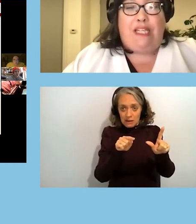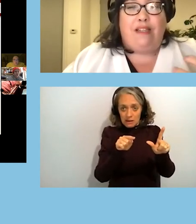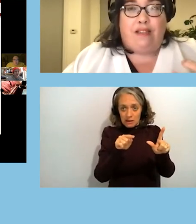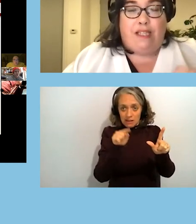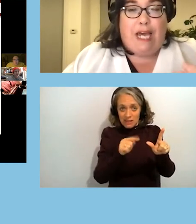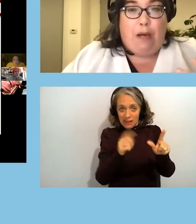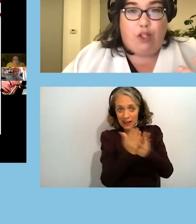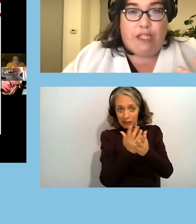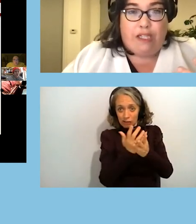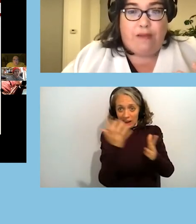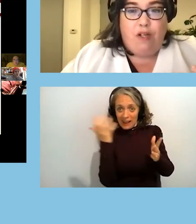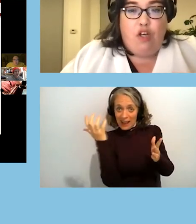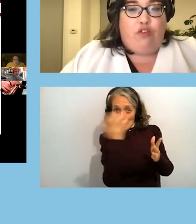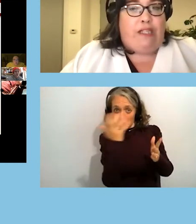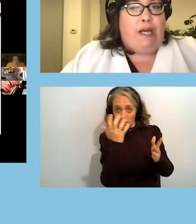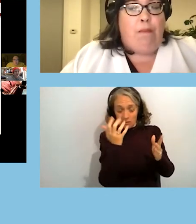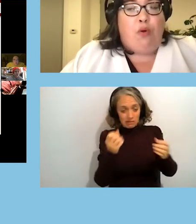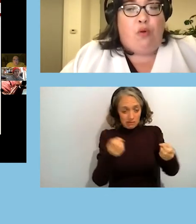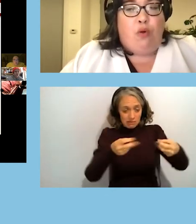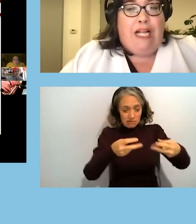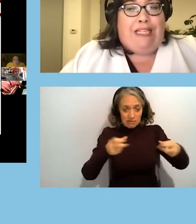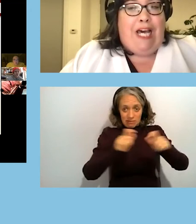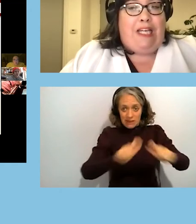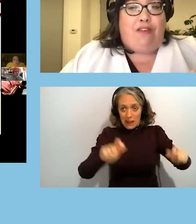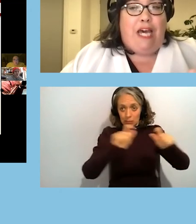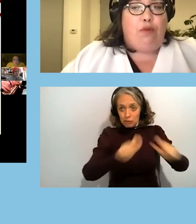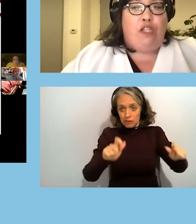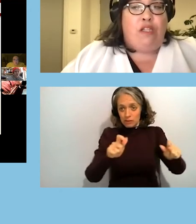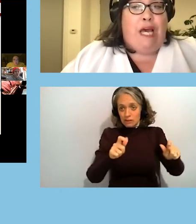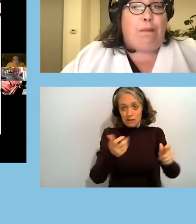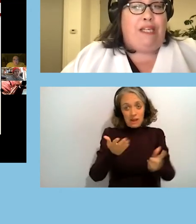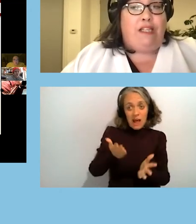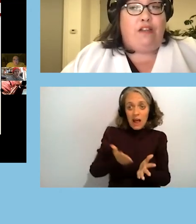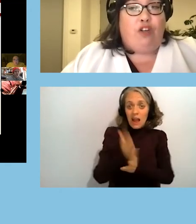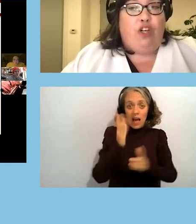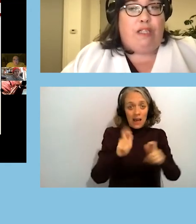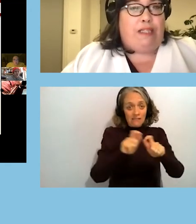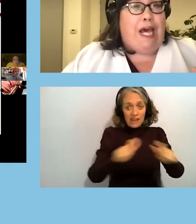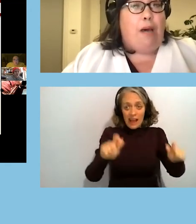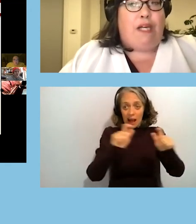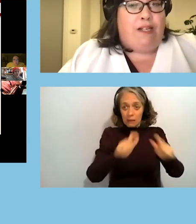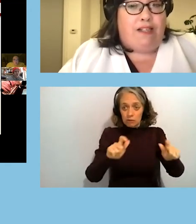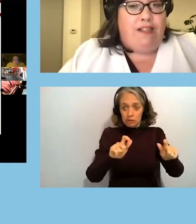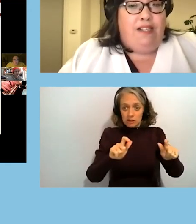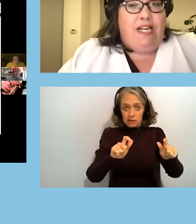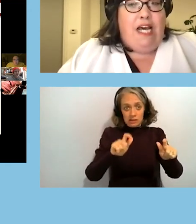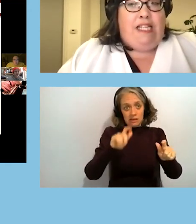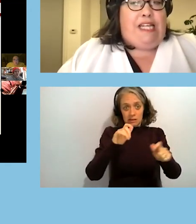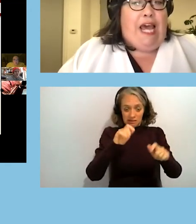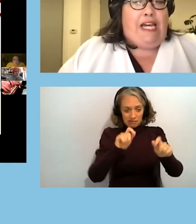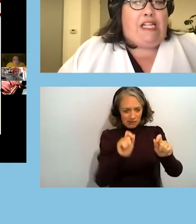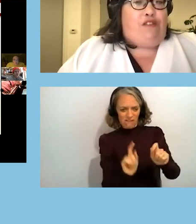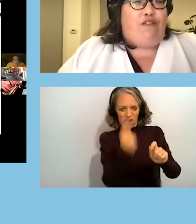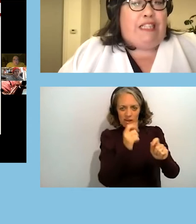errors that appeared in the captioning. For example, live captioning appears first as tapping,